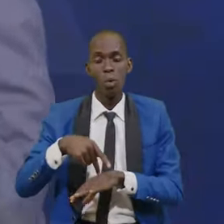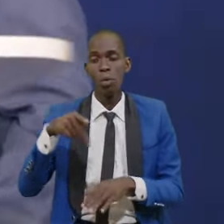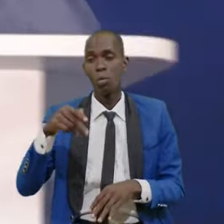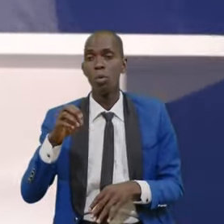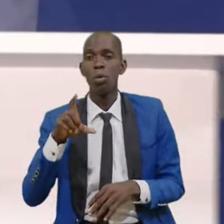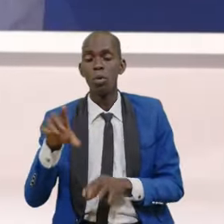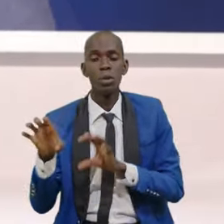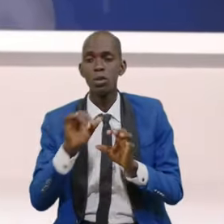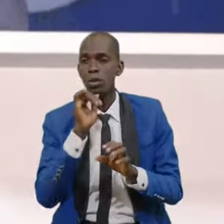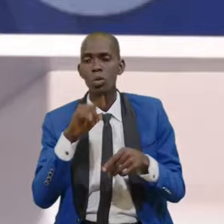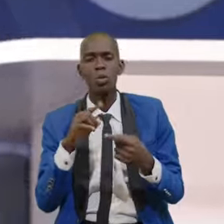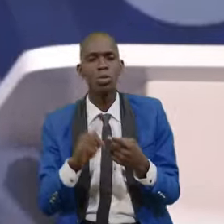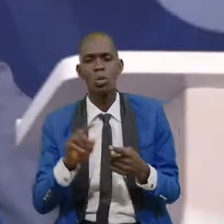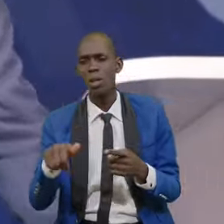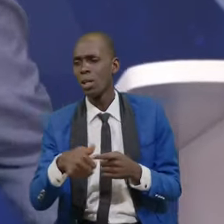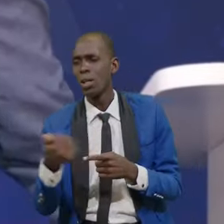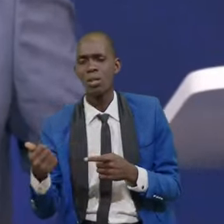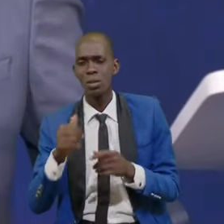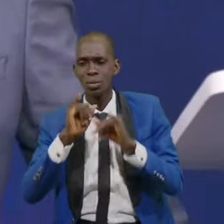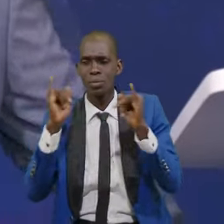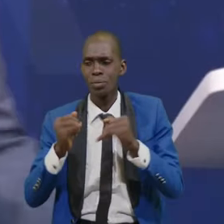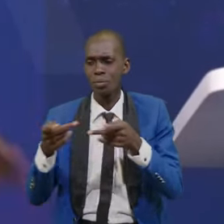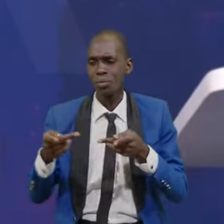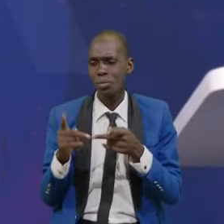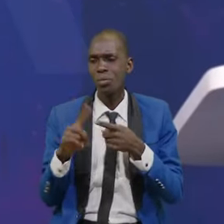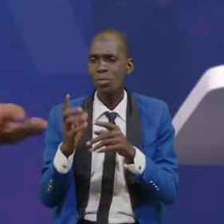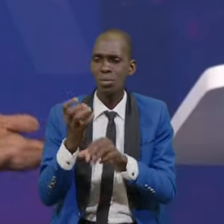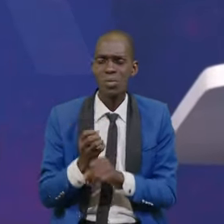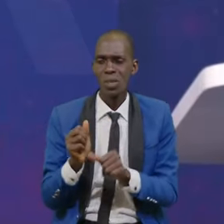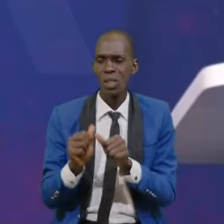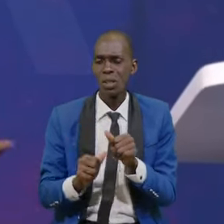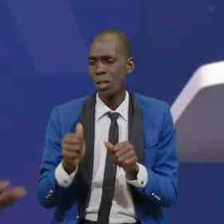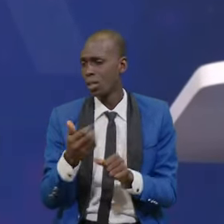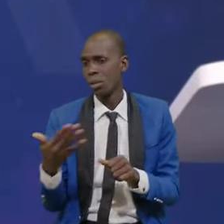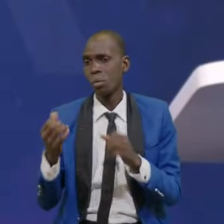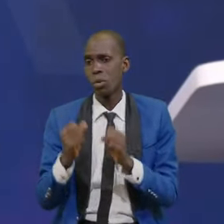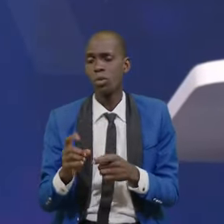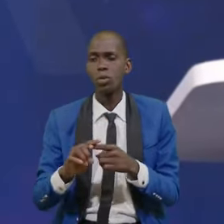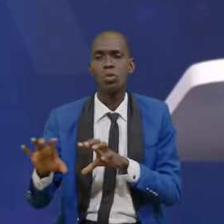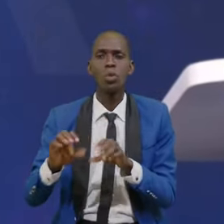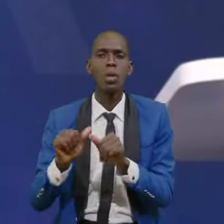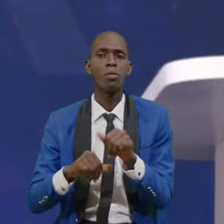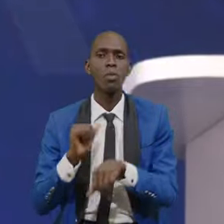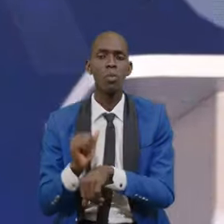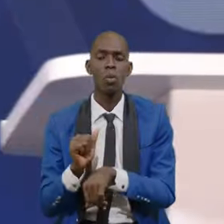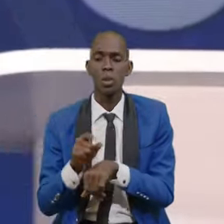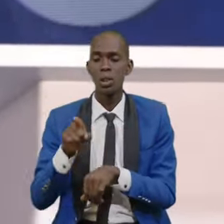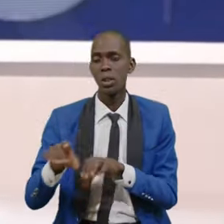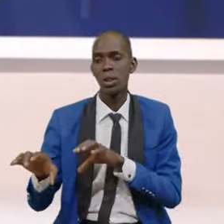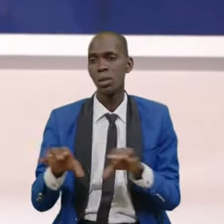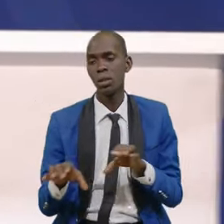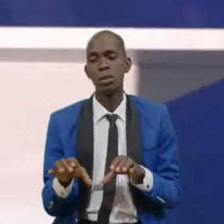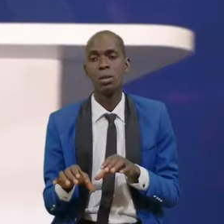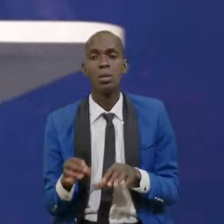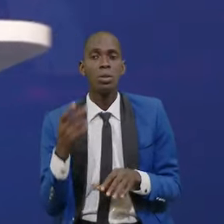backyard power to do anything or everything he did. If you are like that, you have to do like they did in the Acts of the Apostles. You